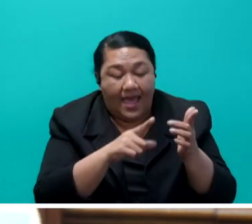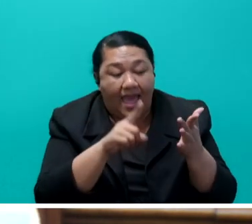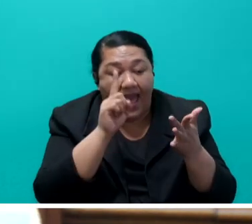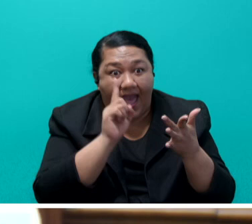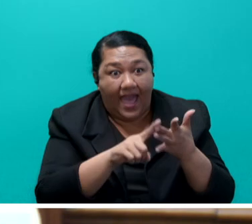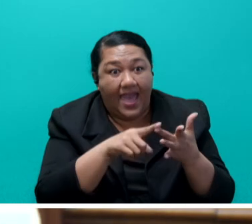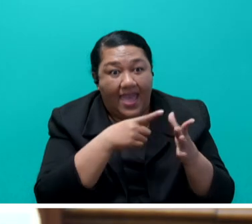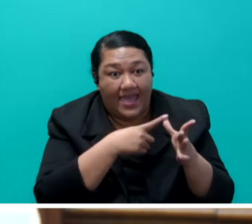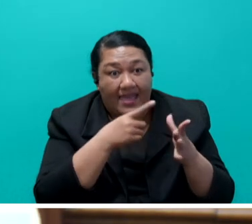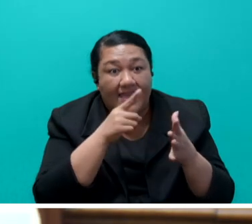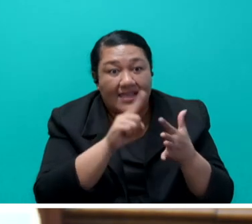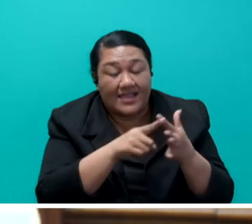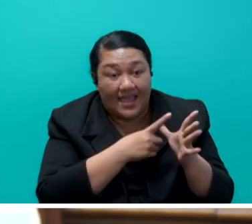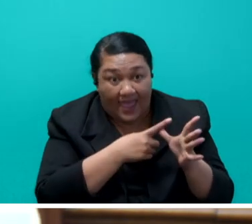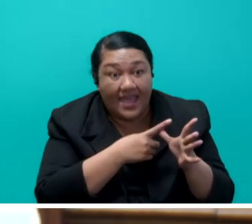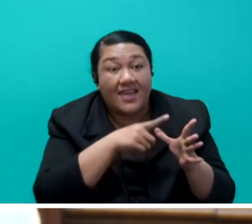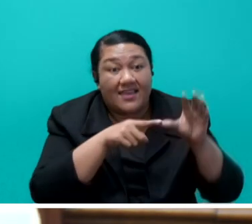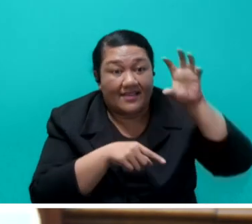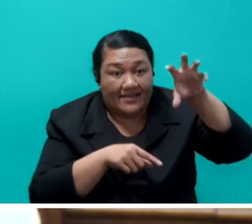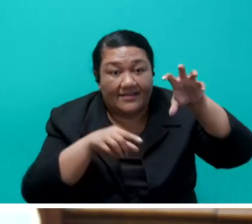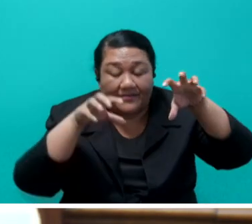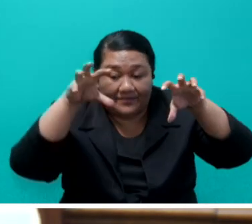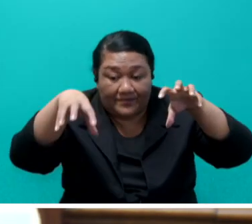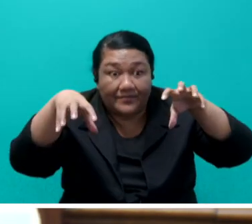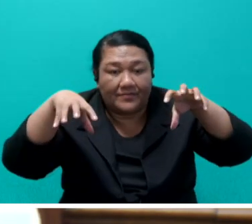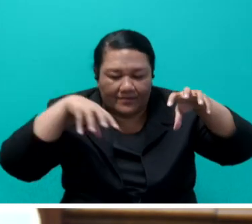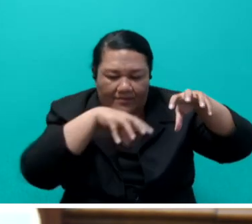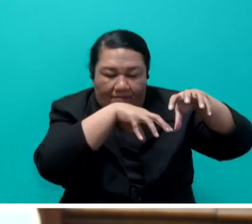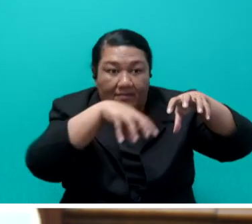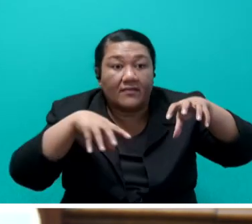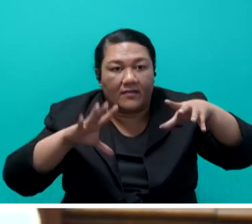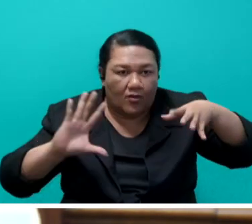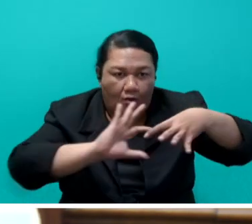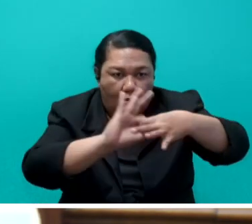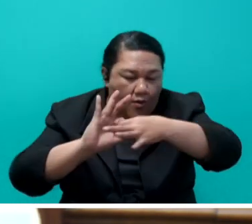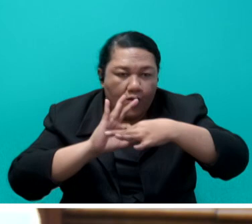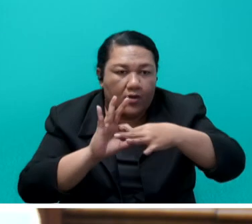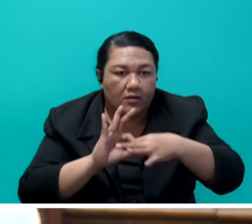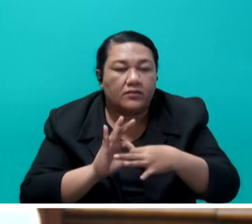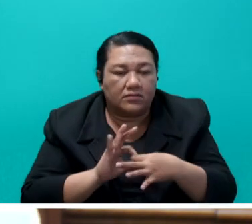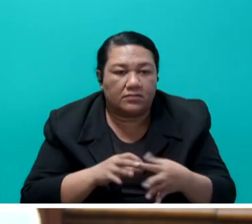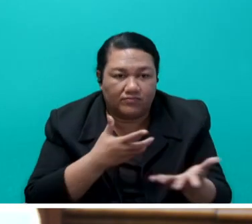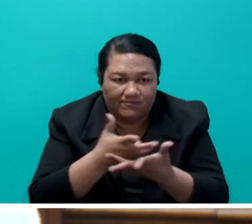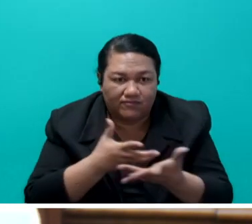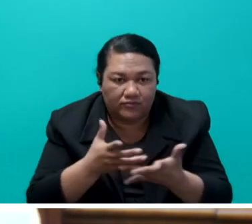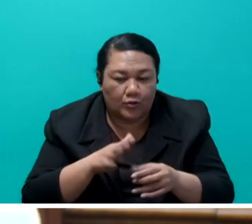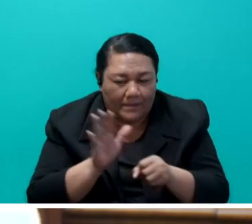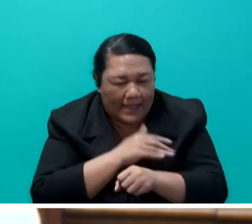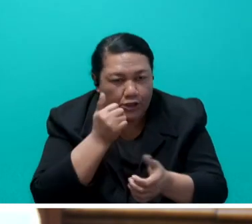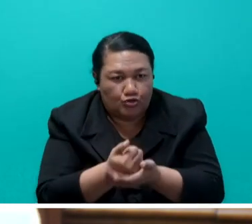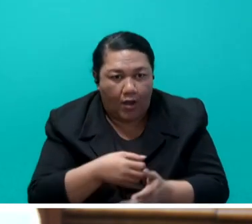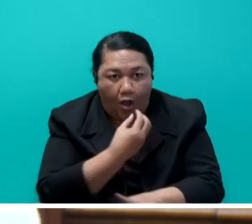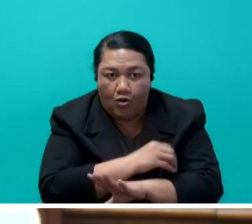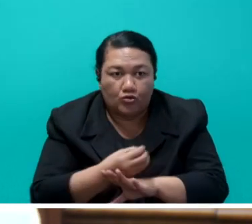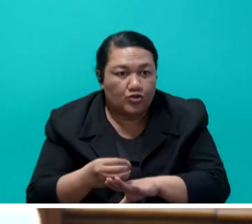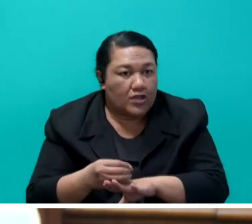I felt that it was in our best interest and in the best interest of our shared marine environment to focus on